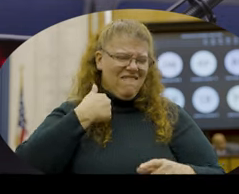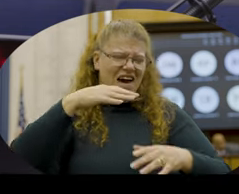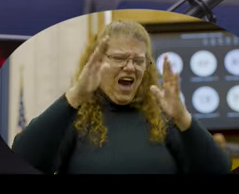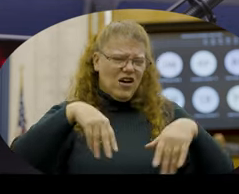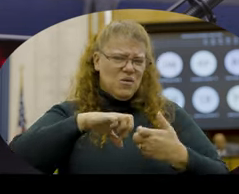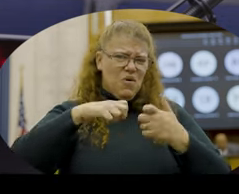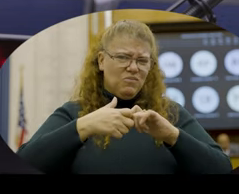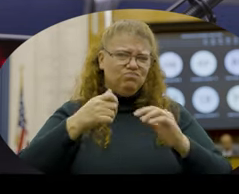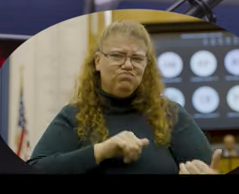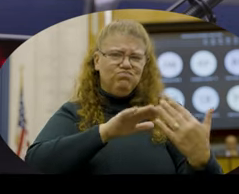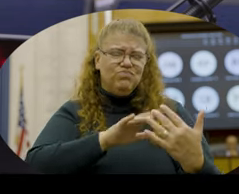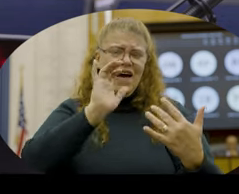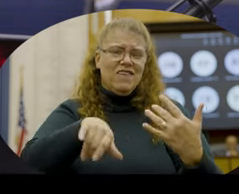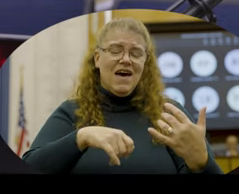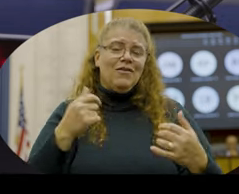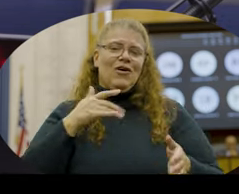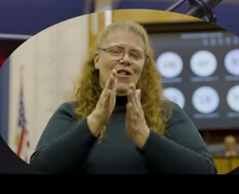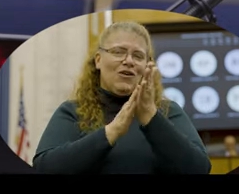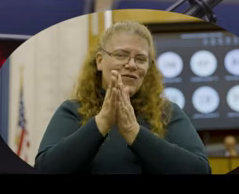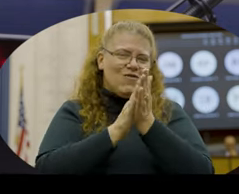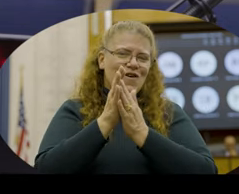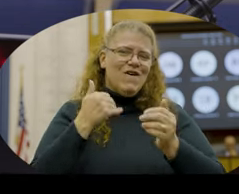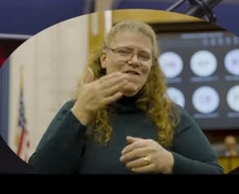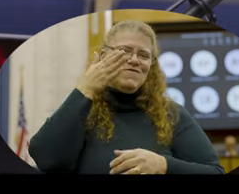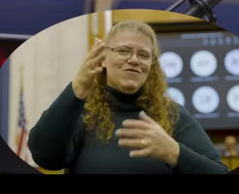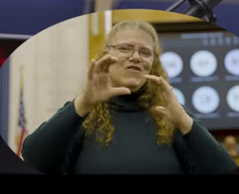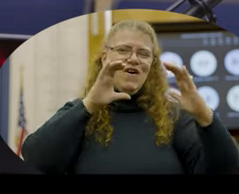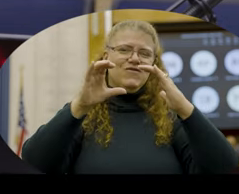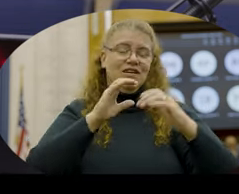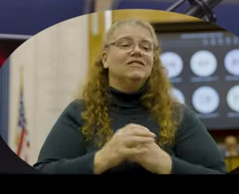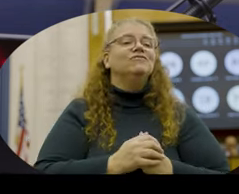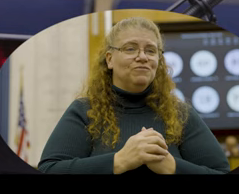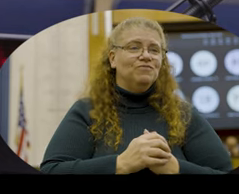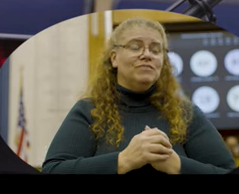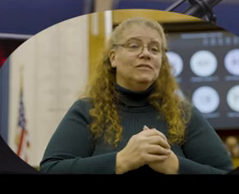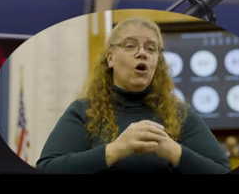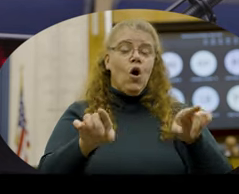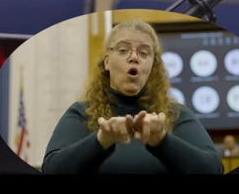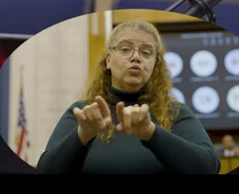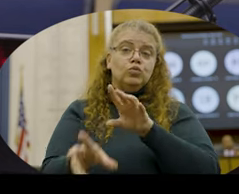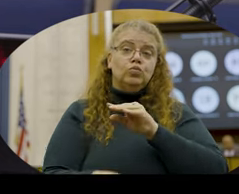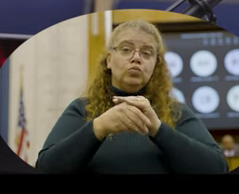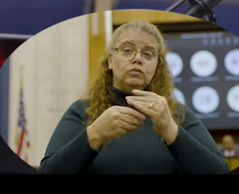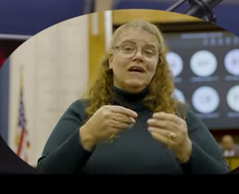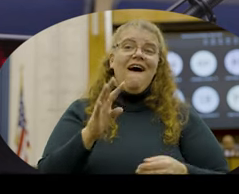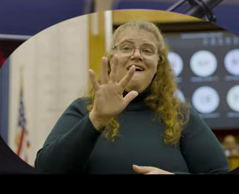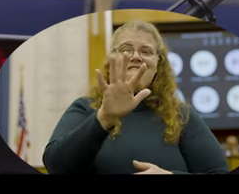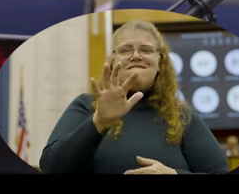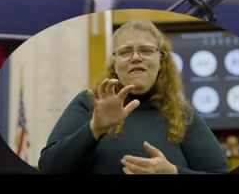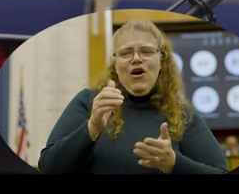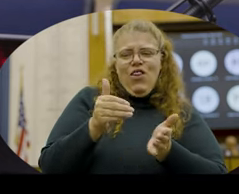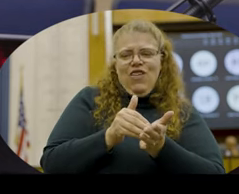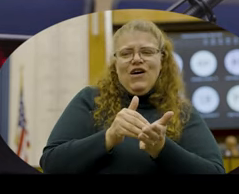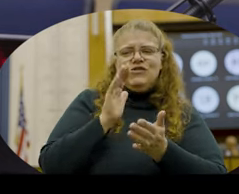as well, and I look forward to having those future conversations. We are also including an additional